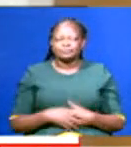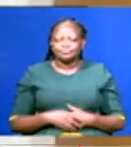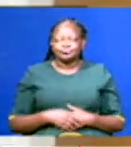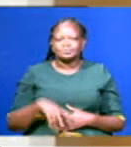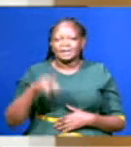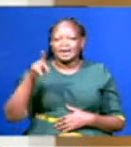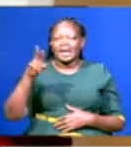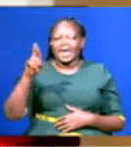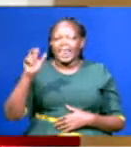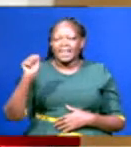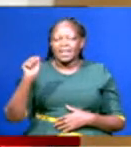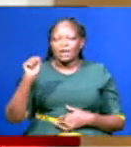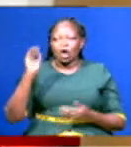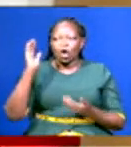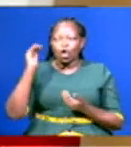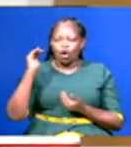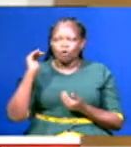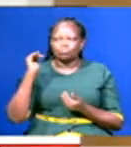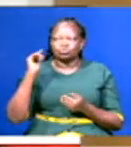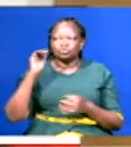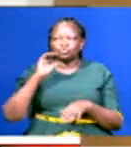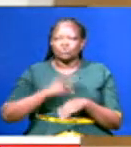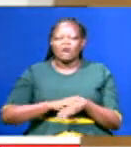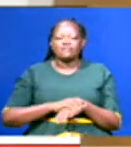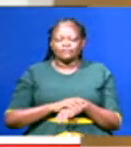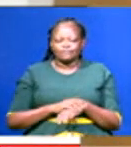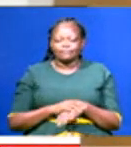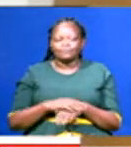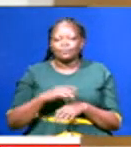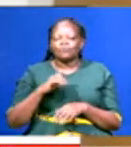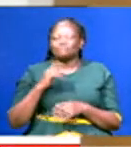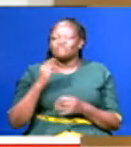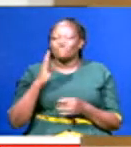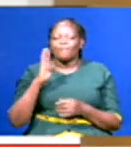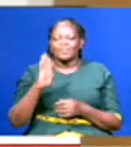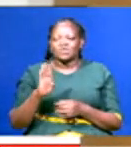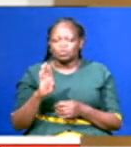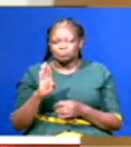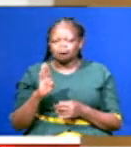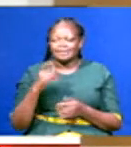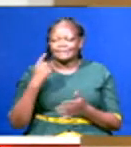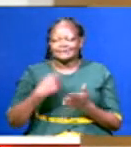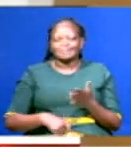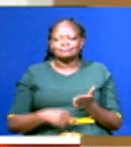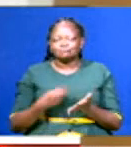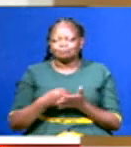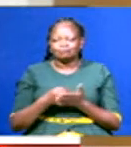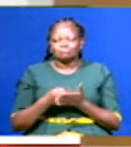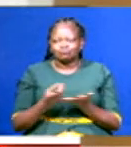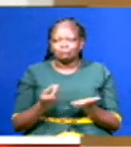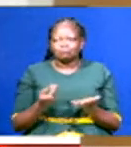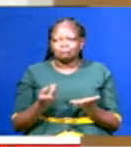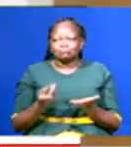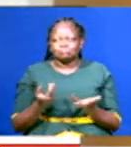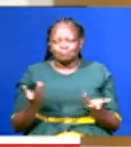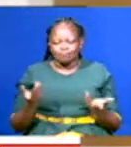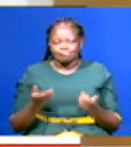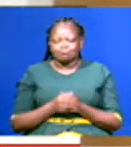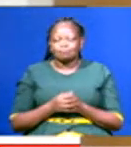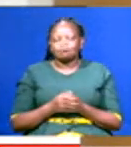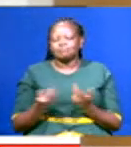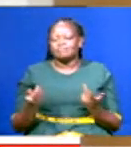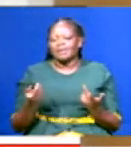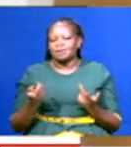Authority hopes to net an additional 400 billion shillings in tax revenue by snooping the supply chains of